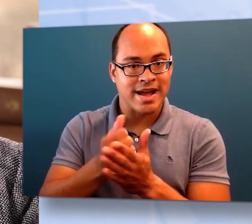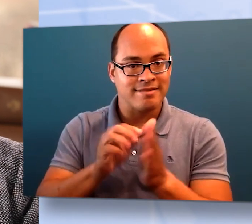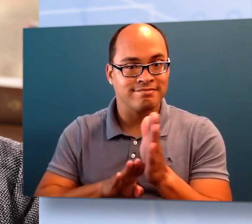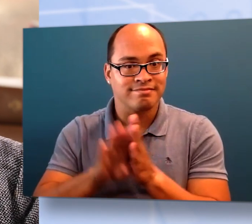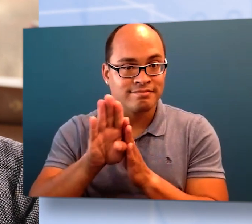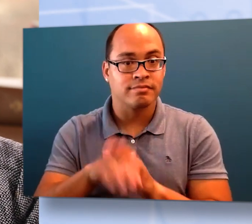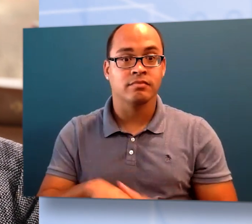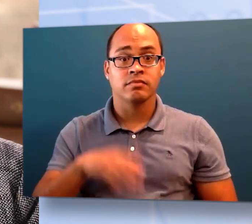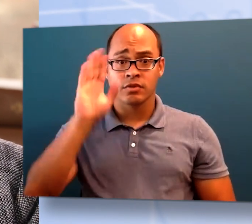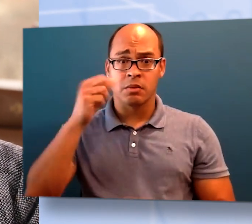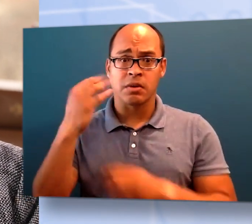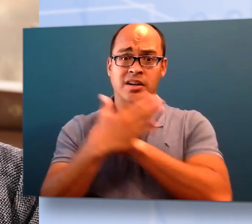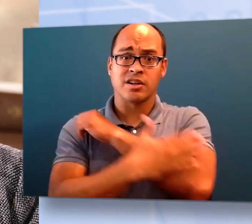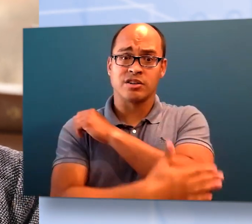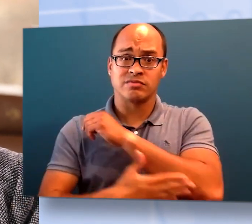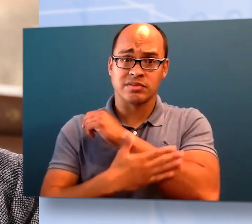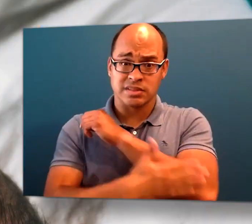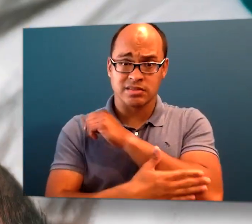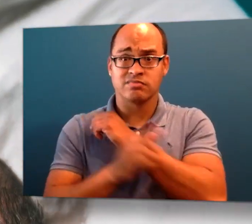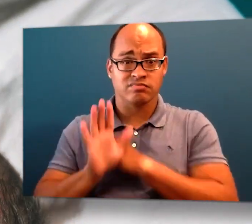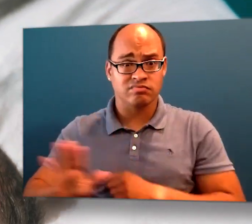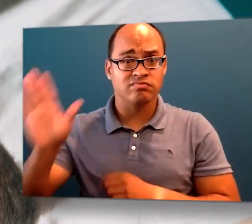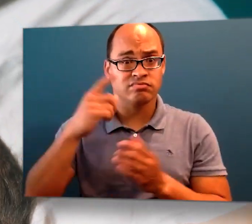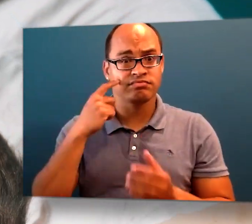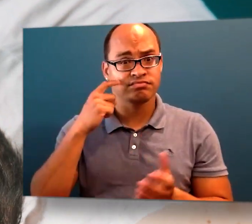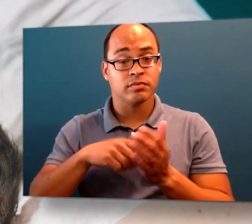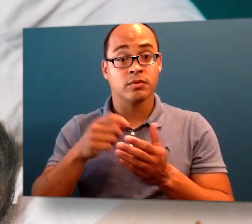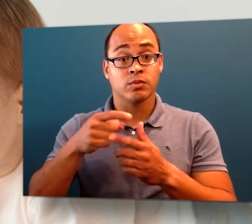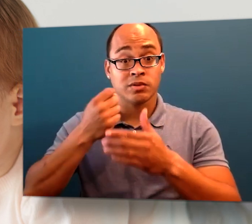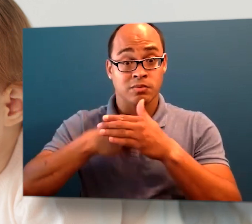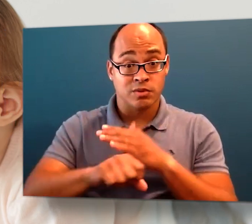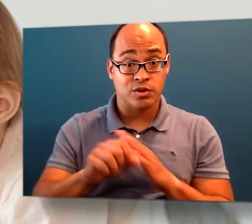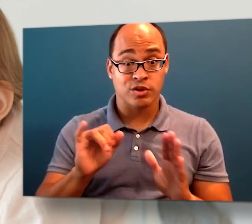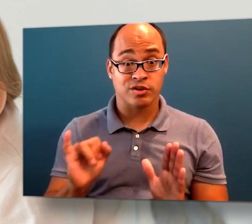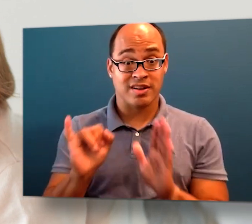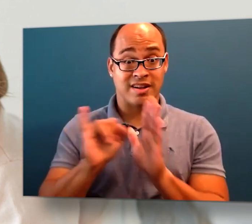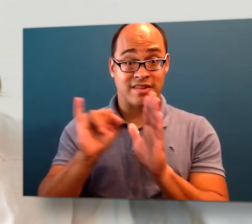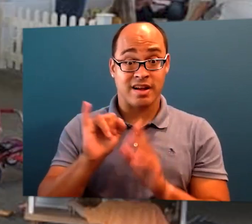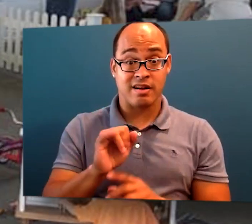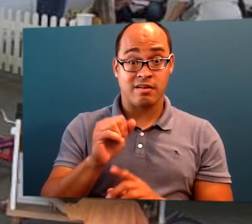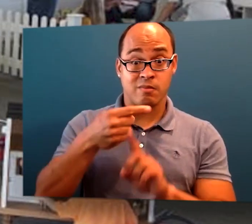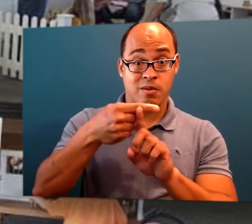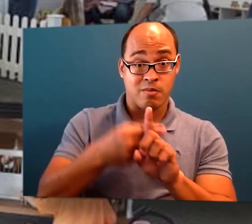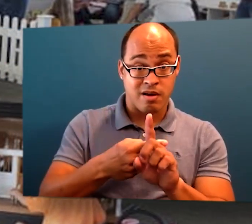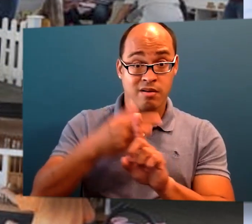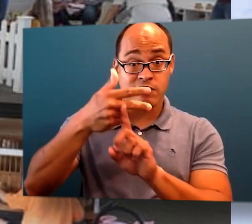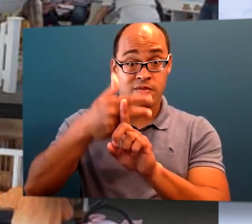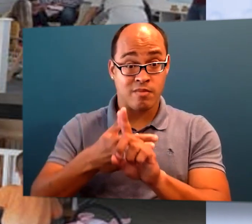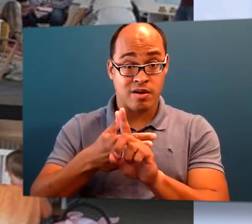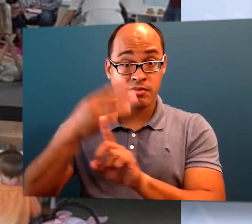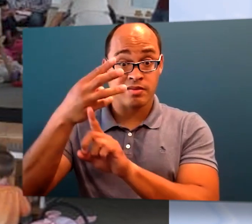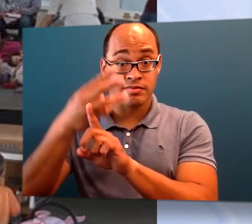that infants identified and receiving early intervention in the 1-3-6, by the time they